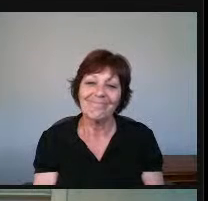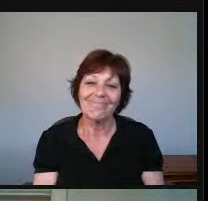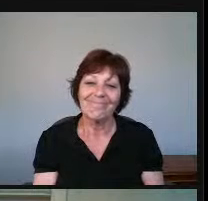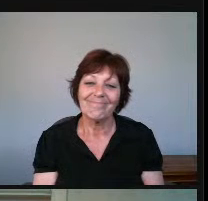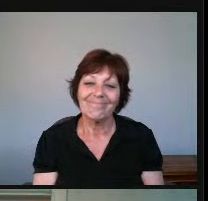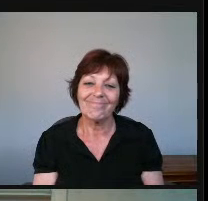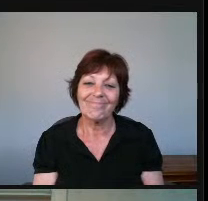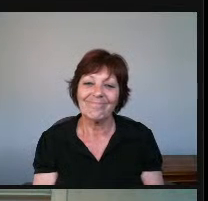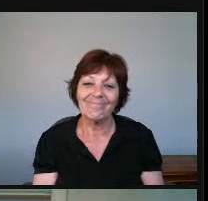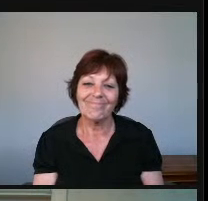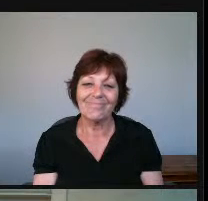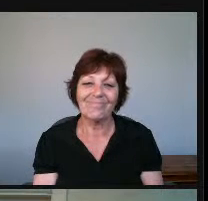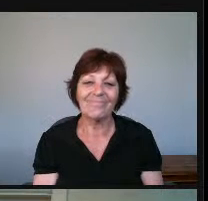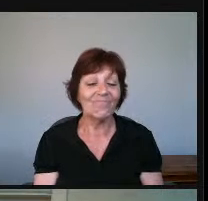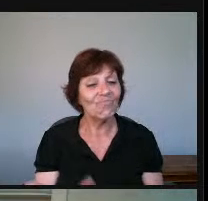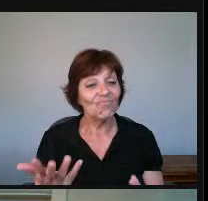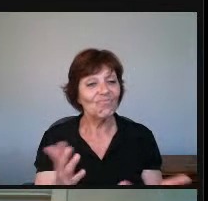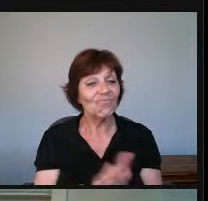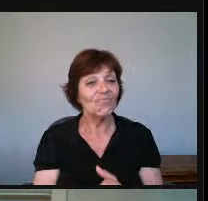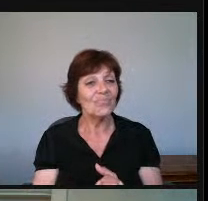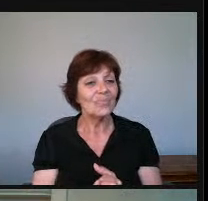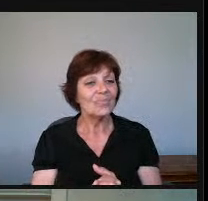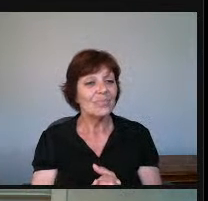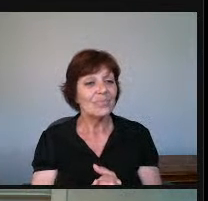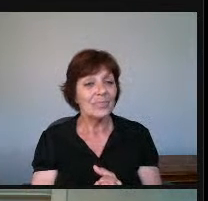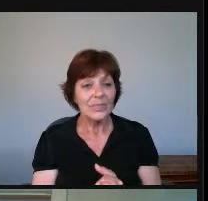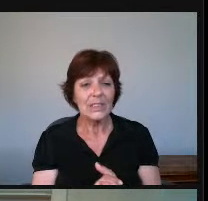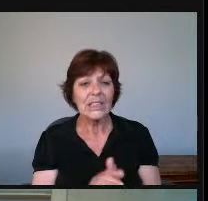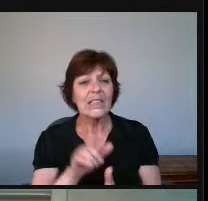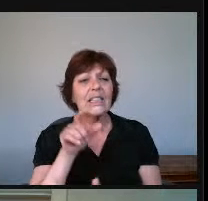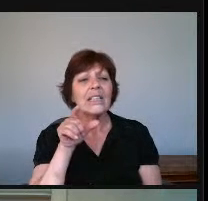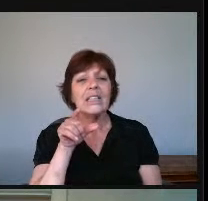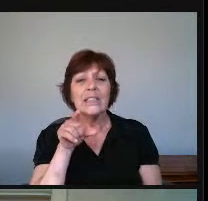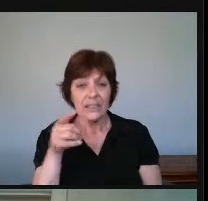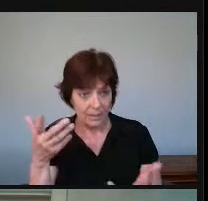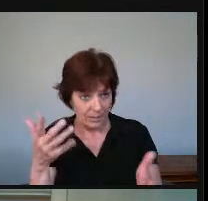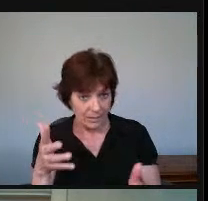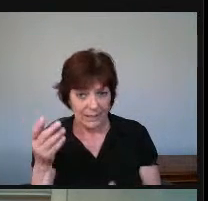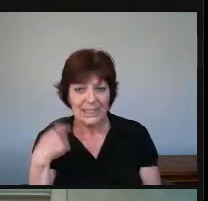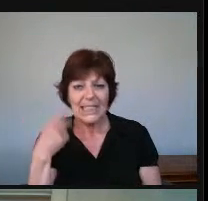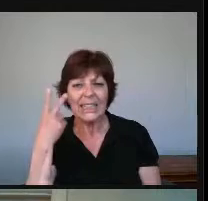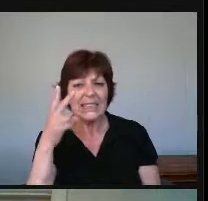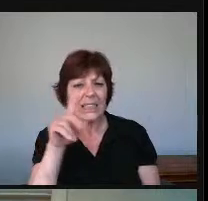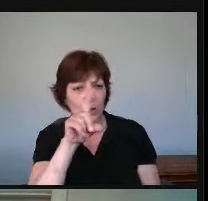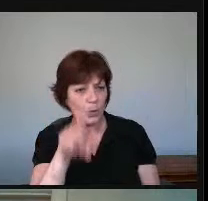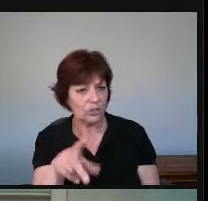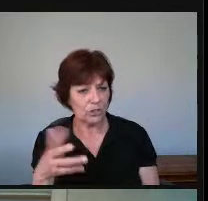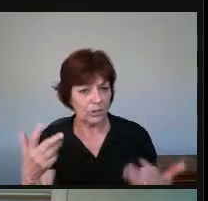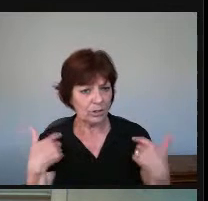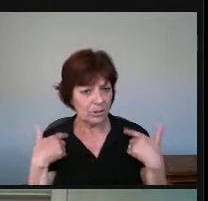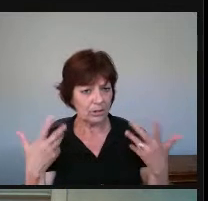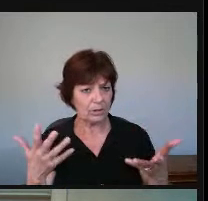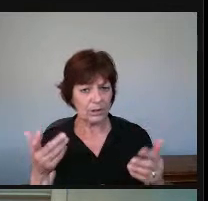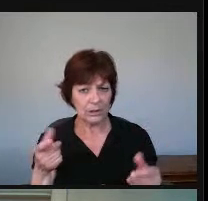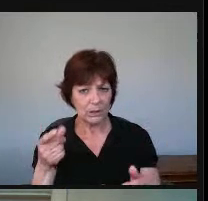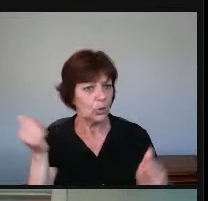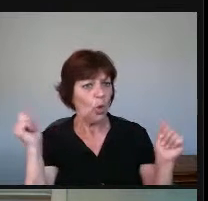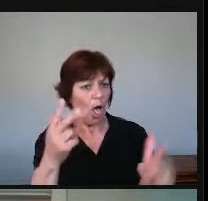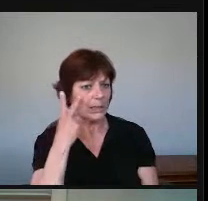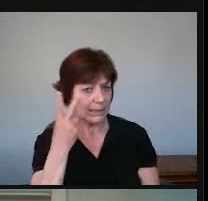Question was how. Go ahead. Is everyone seeing all the questions, David? Can they see all the questions? And I guess in the chat, everybody sees them,